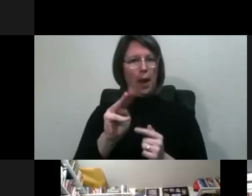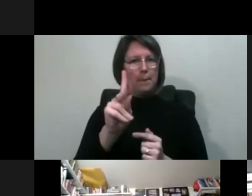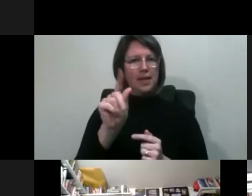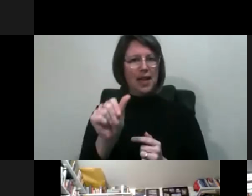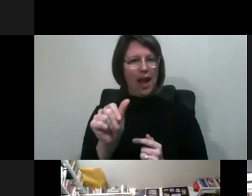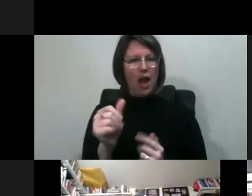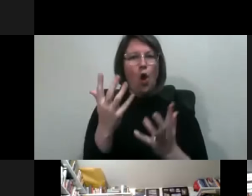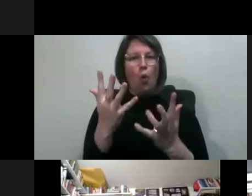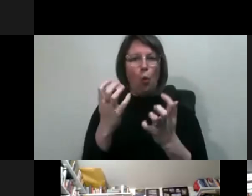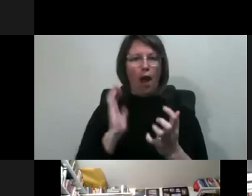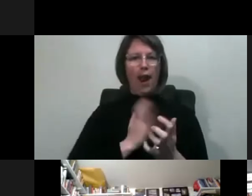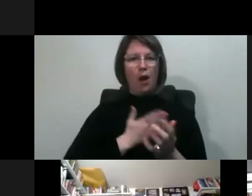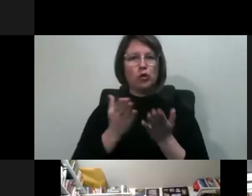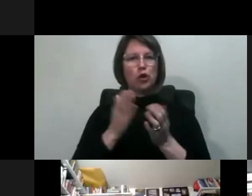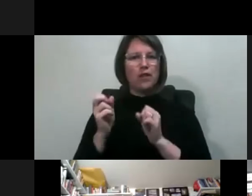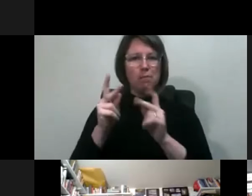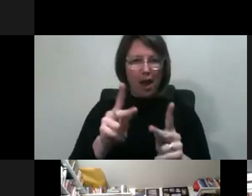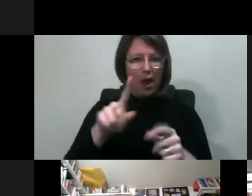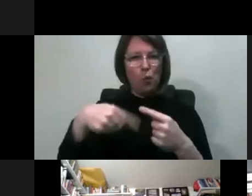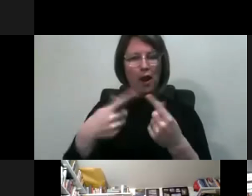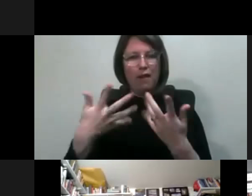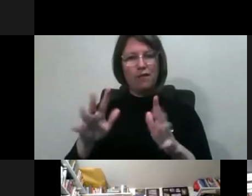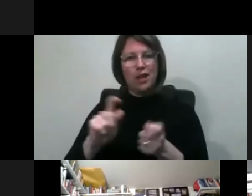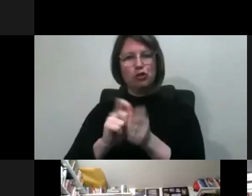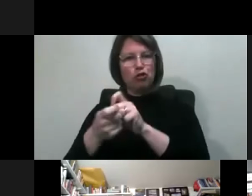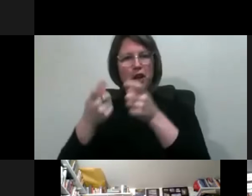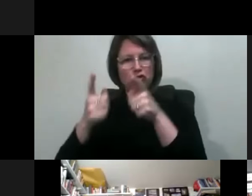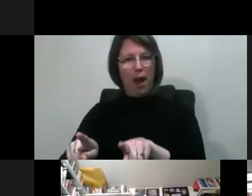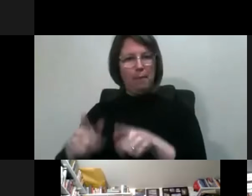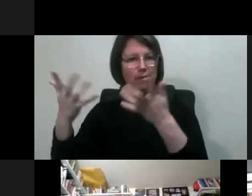have our service restored once these changes take effect? Thanks a lot.